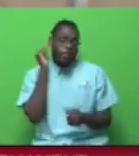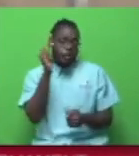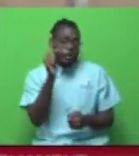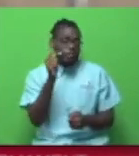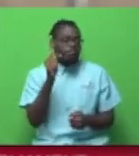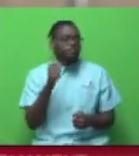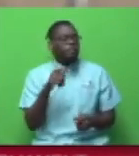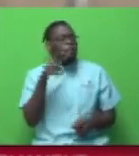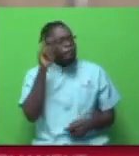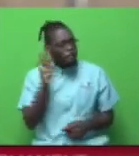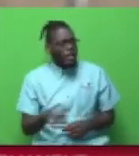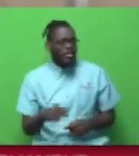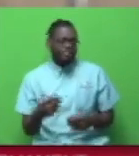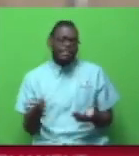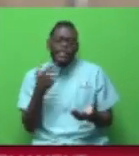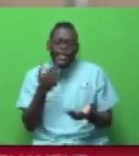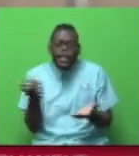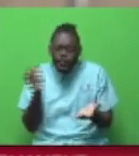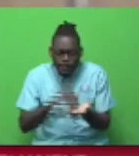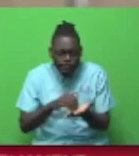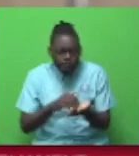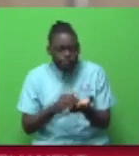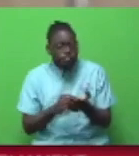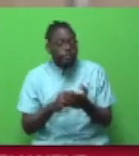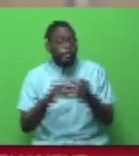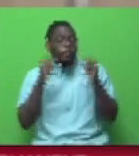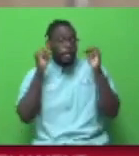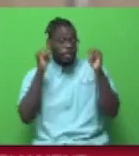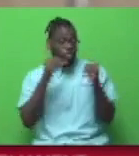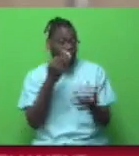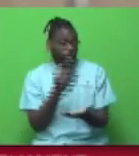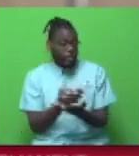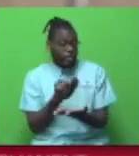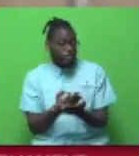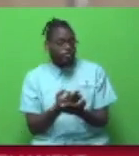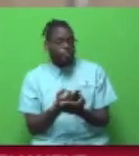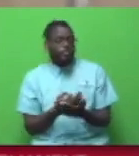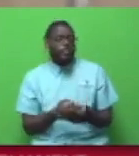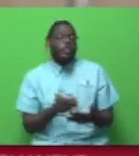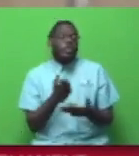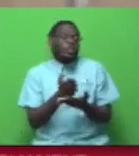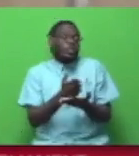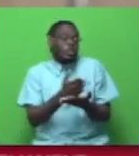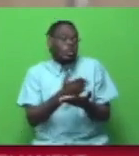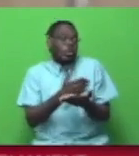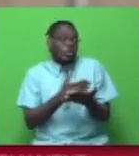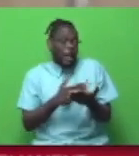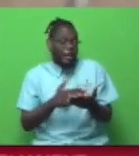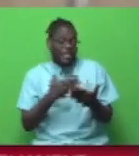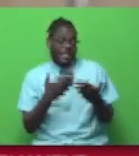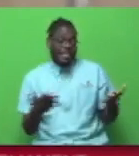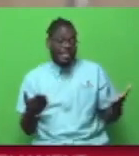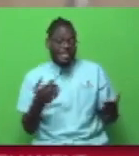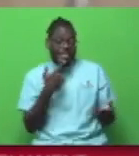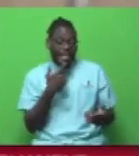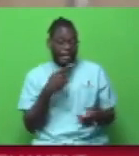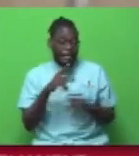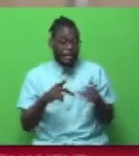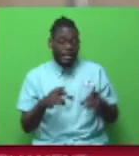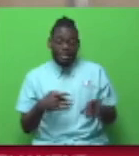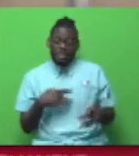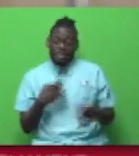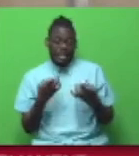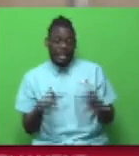acknowledge the Minister of Finance for making and those tough decisions and being courageous enough to take the licks